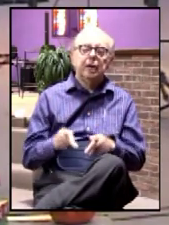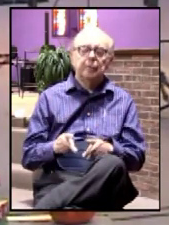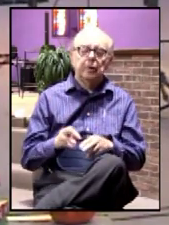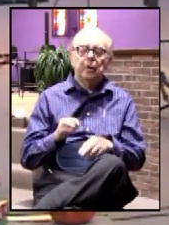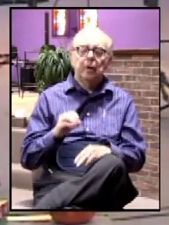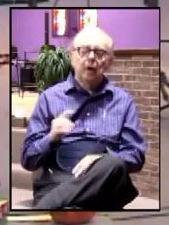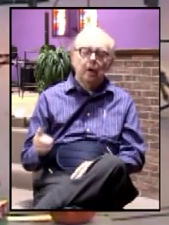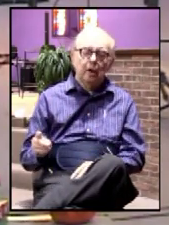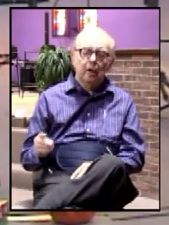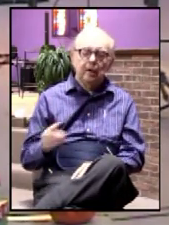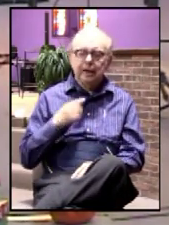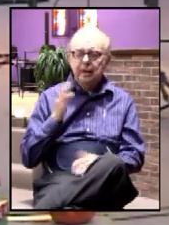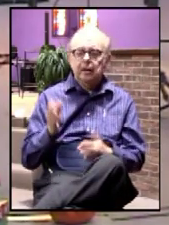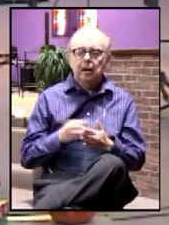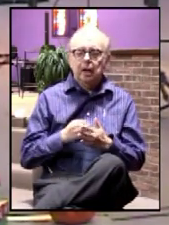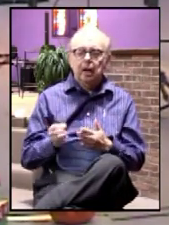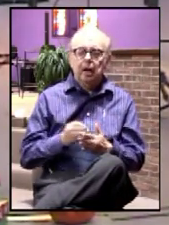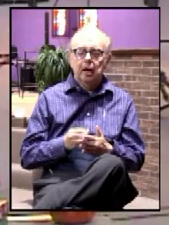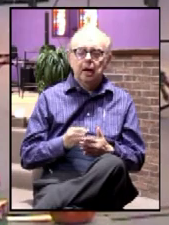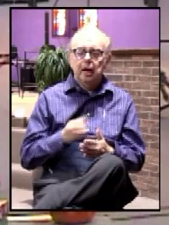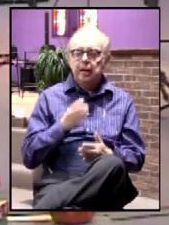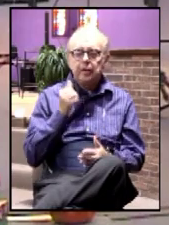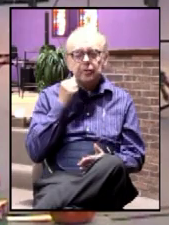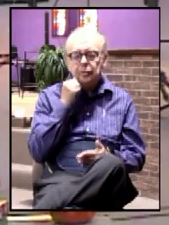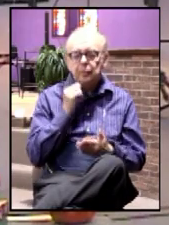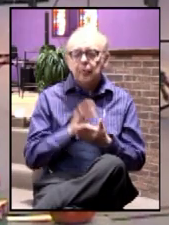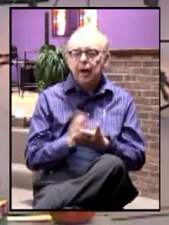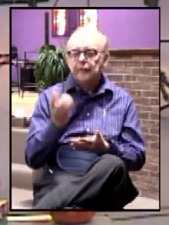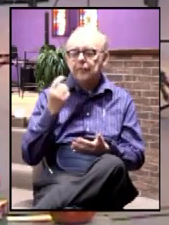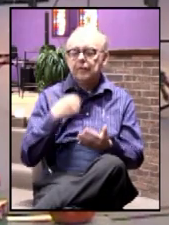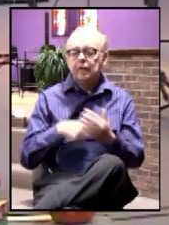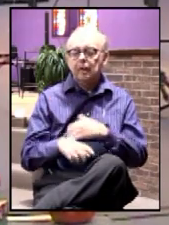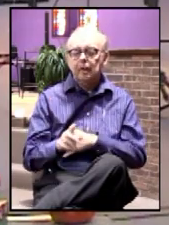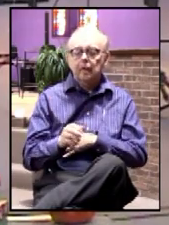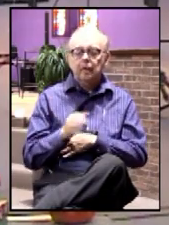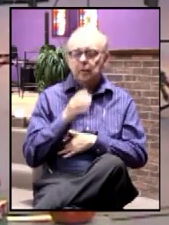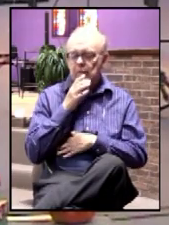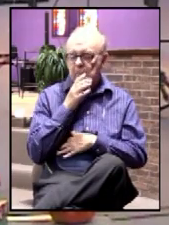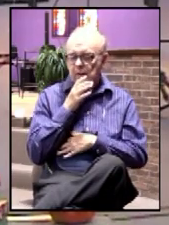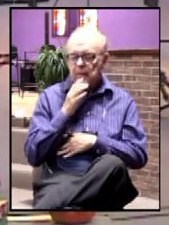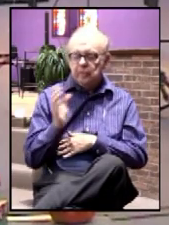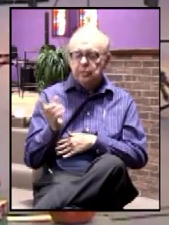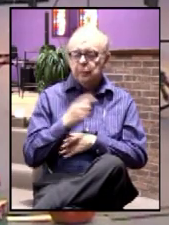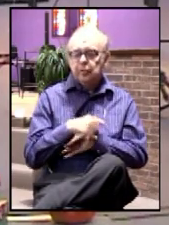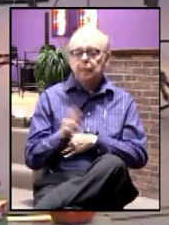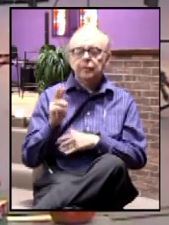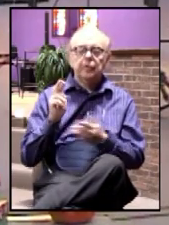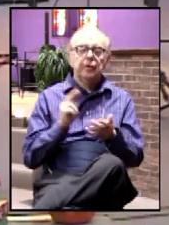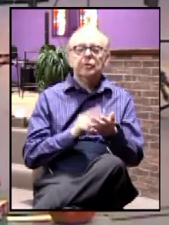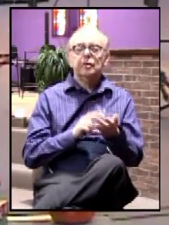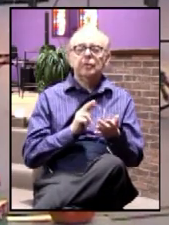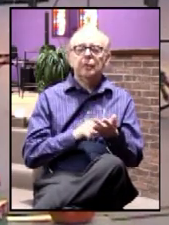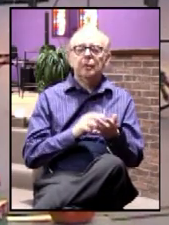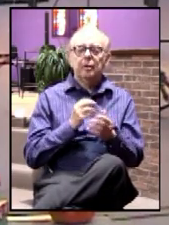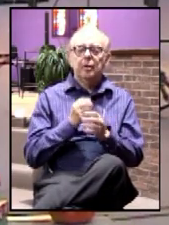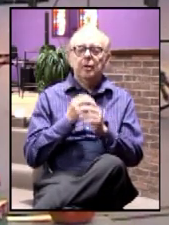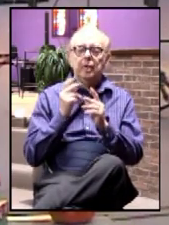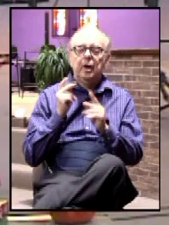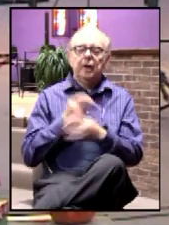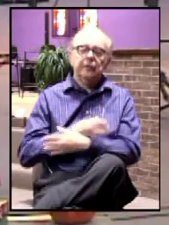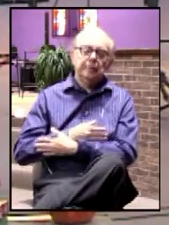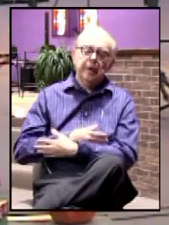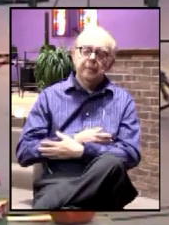so they were singing that song as she came in. They took her up to the nursery, and